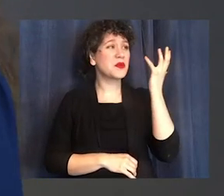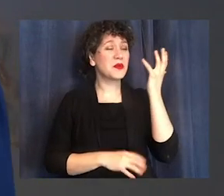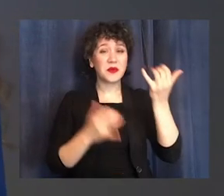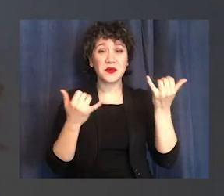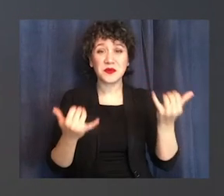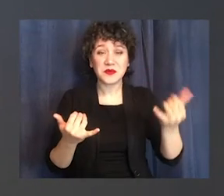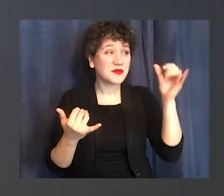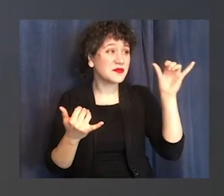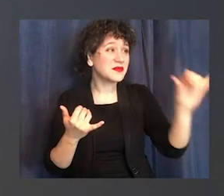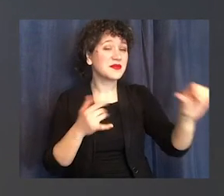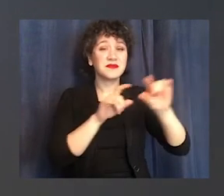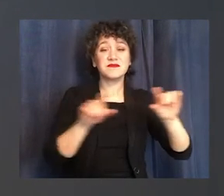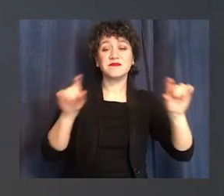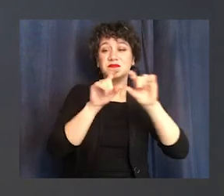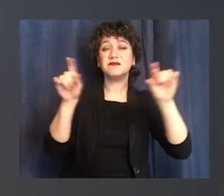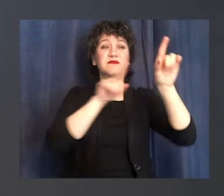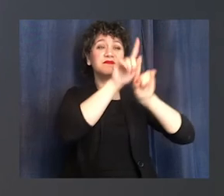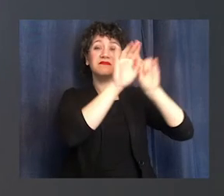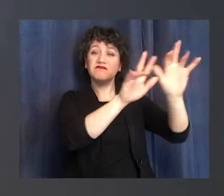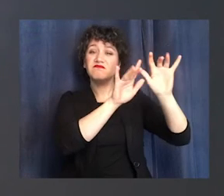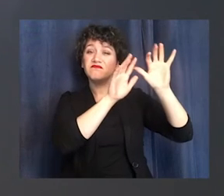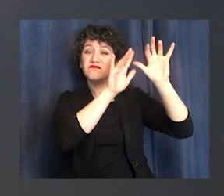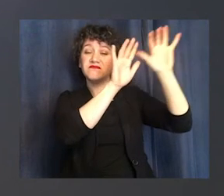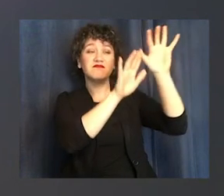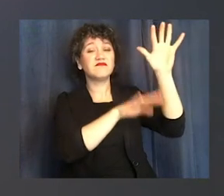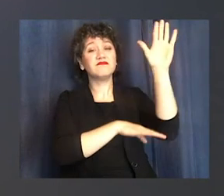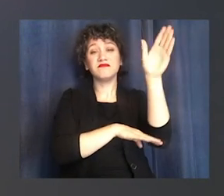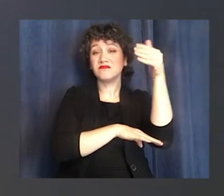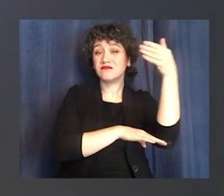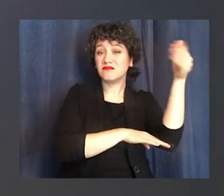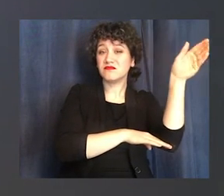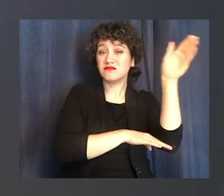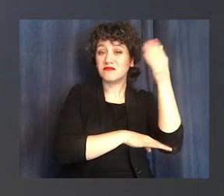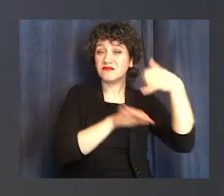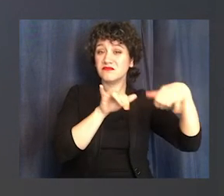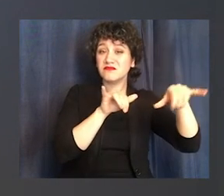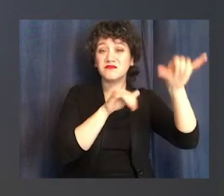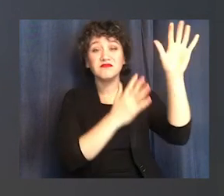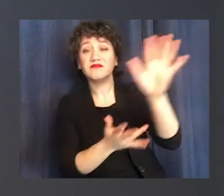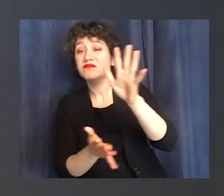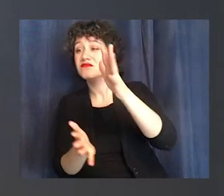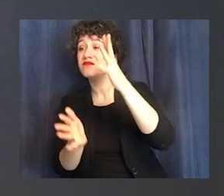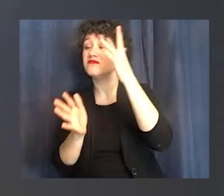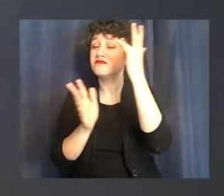say does that star-spangled banner yet